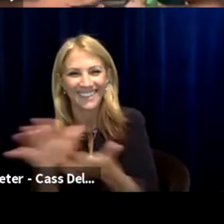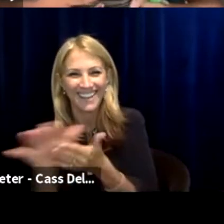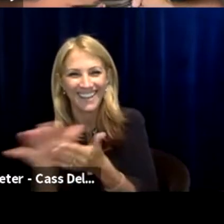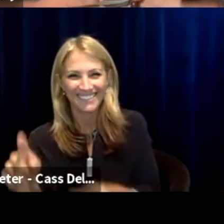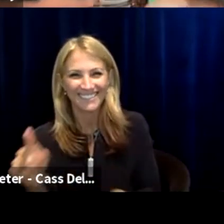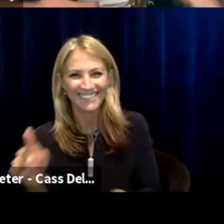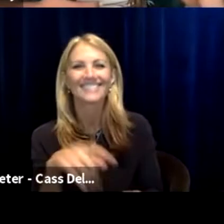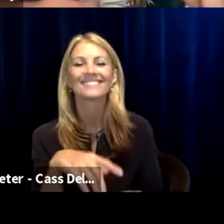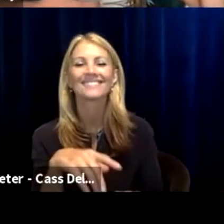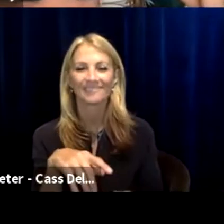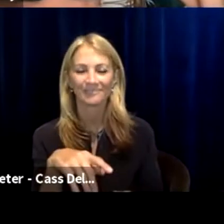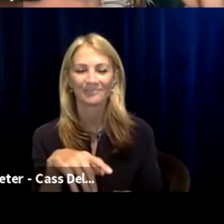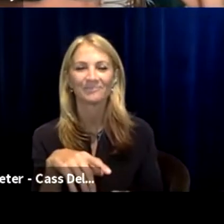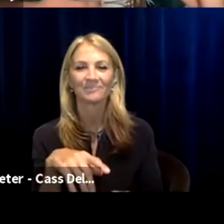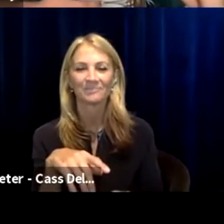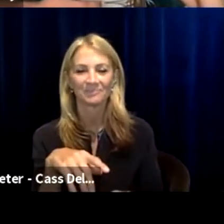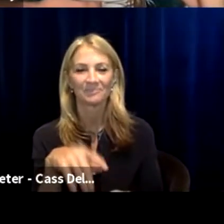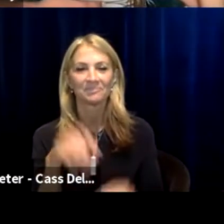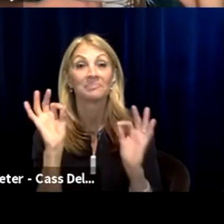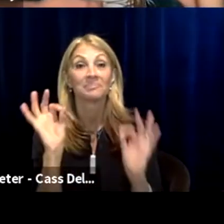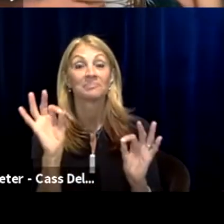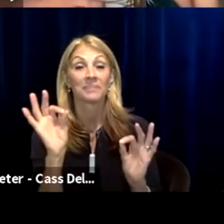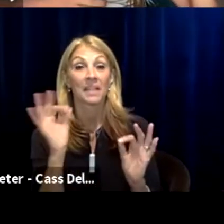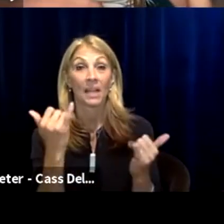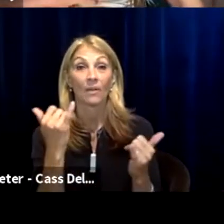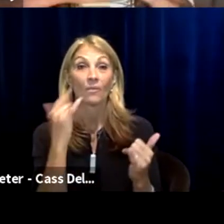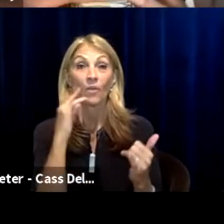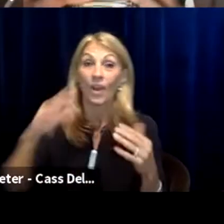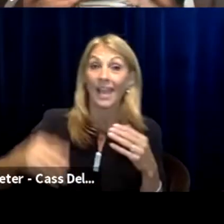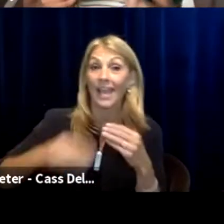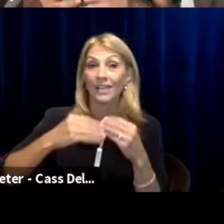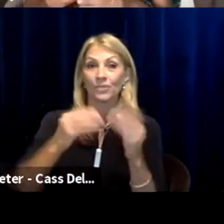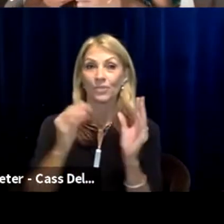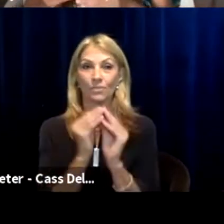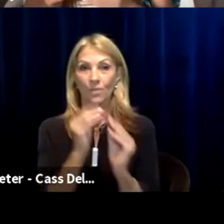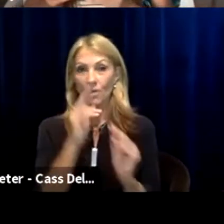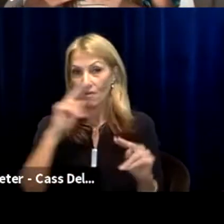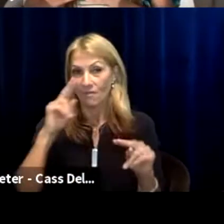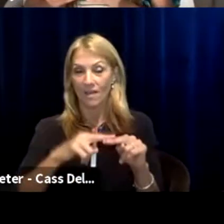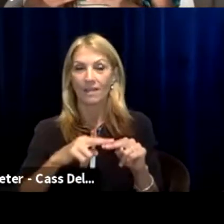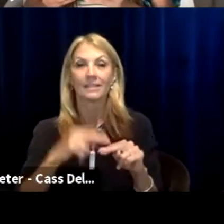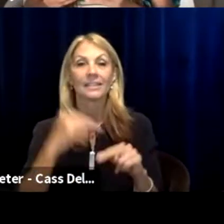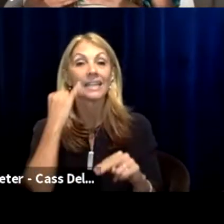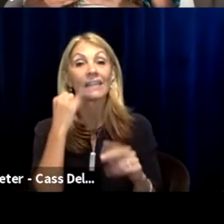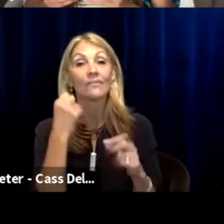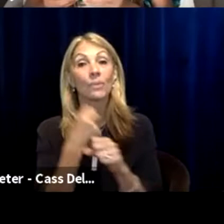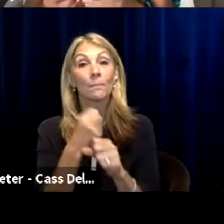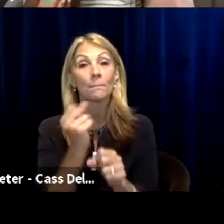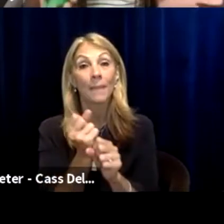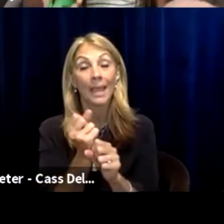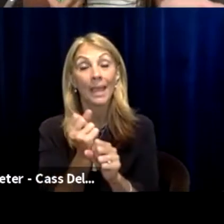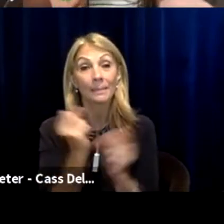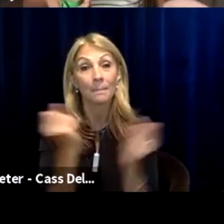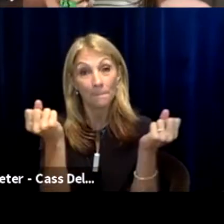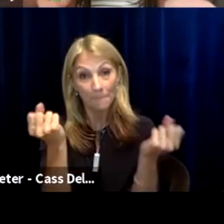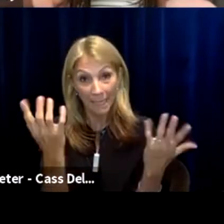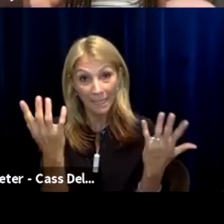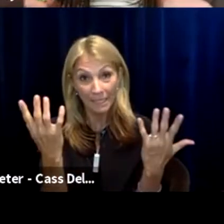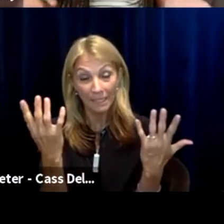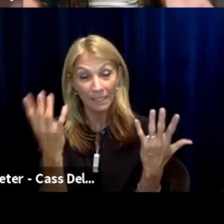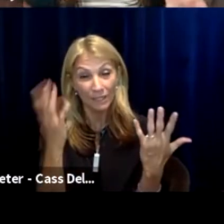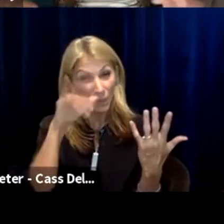with. Fun. All right, so for extra fun, if you make multiple, you know you can get them to stick to each other,